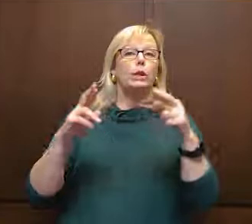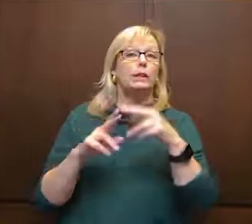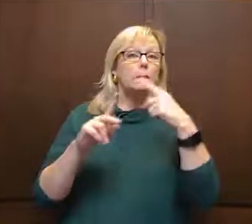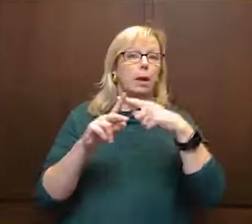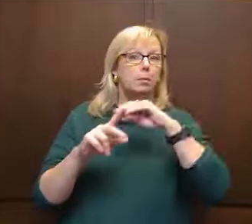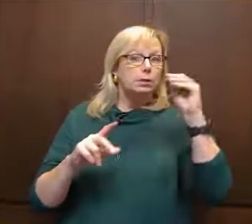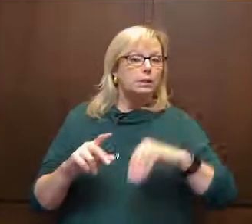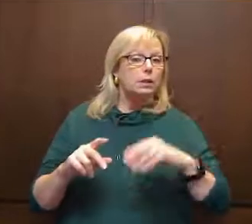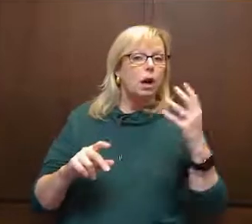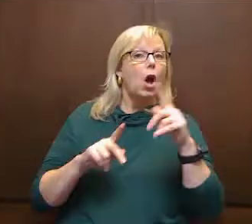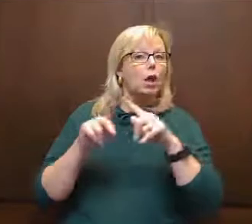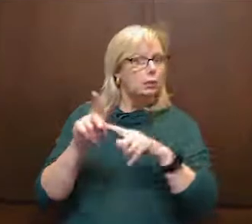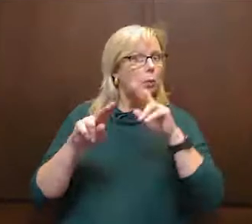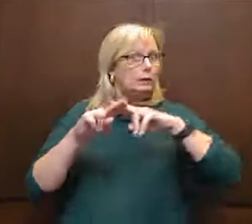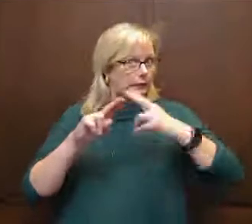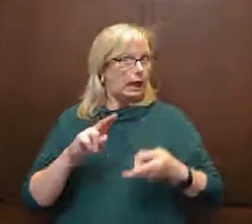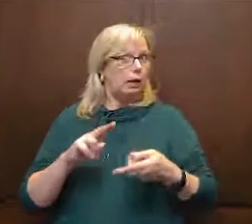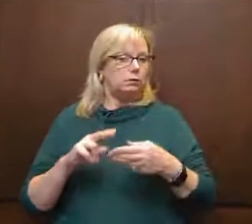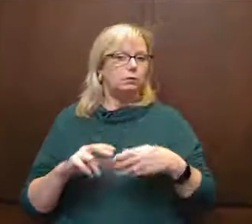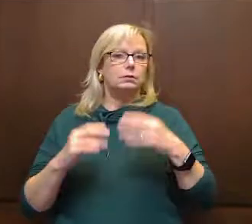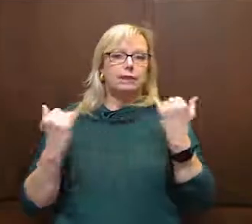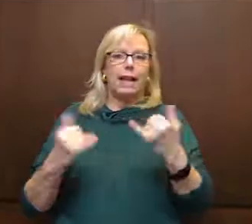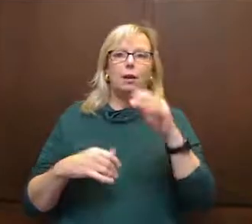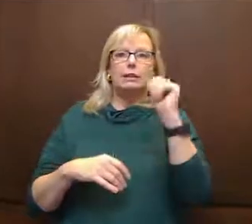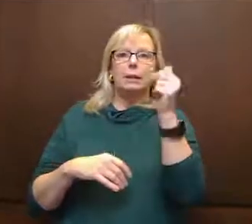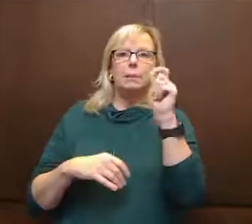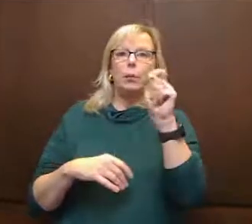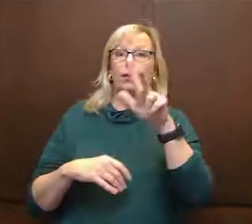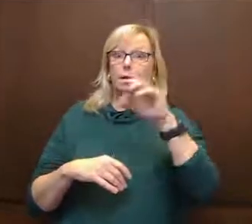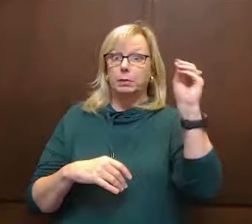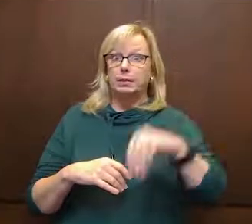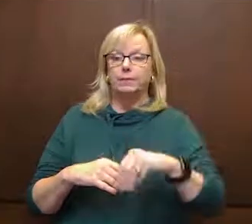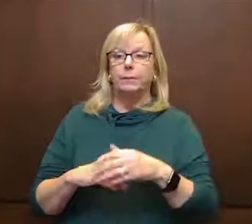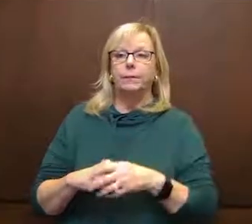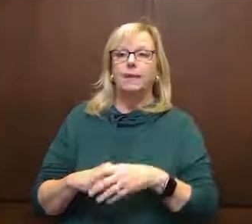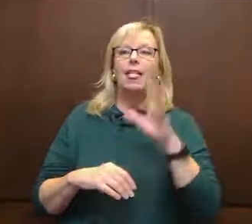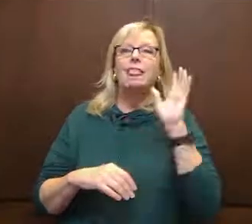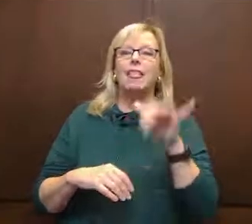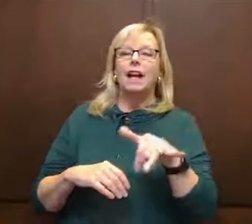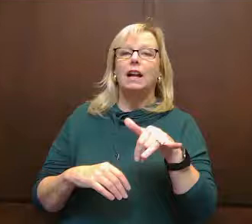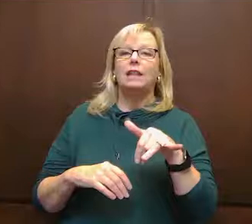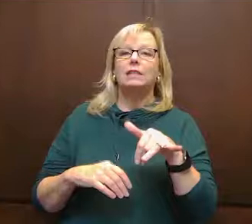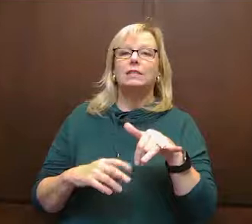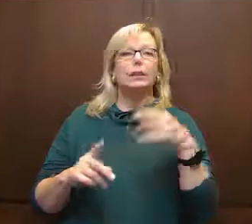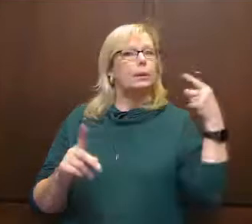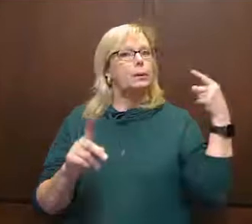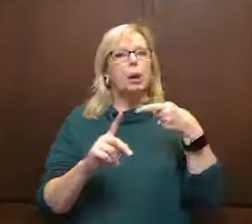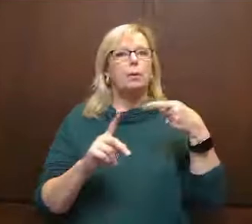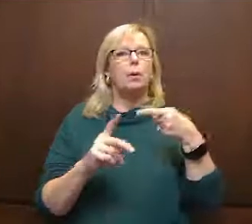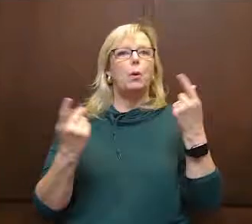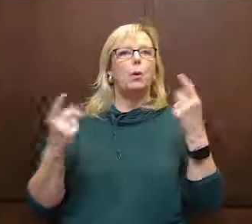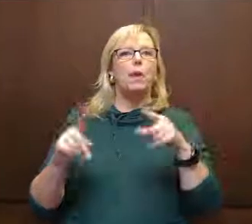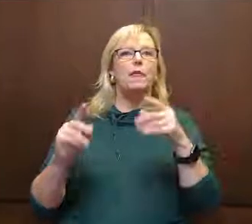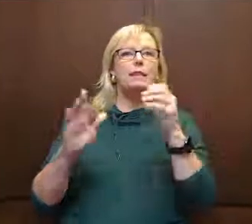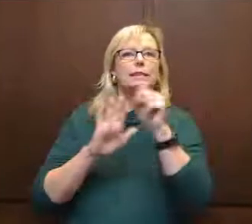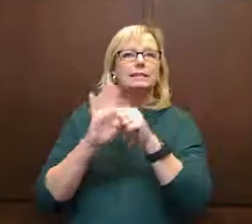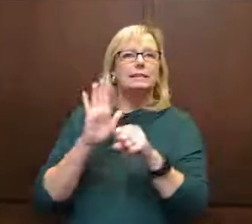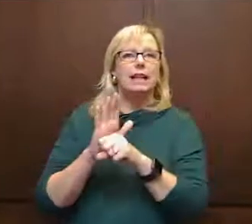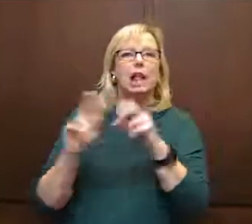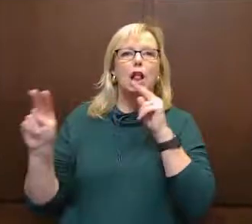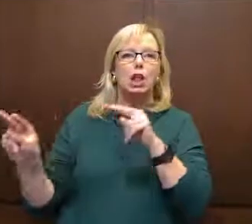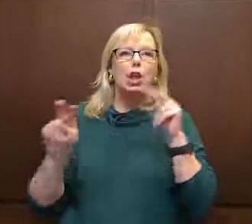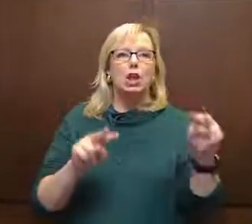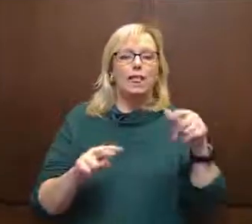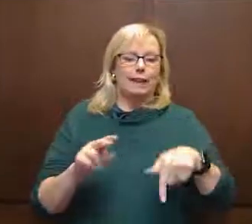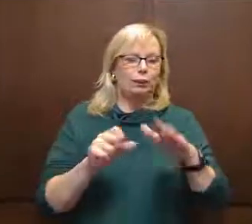positivity today is also down to 10.3%. And that's the key number when the state looks